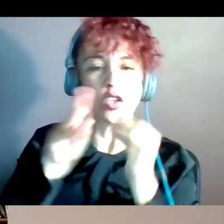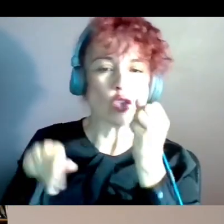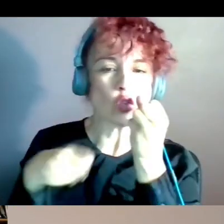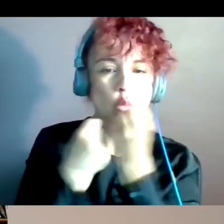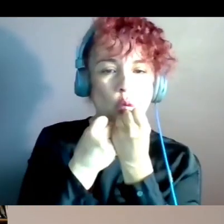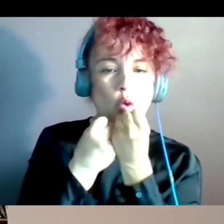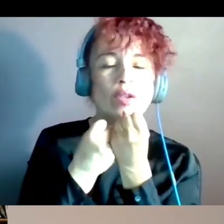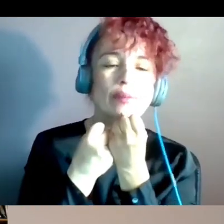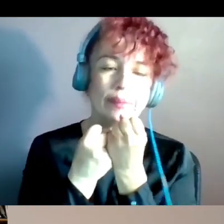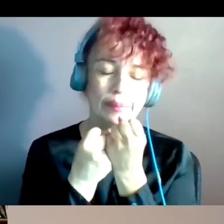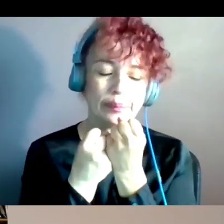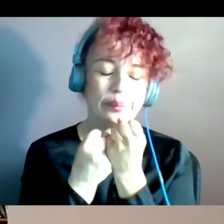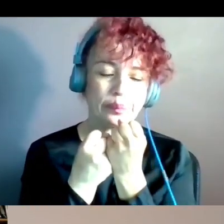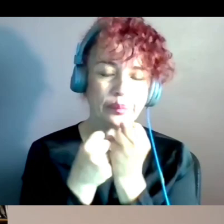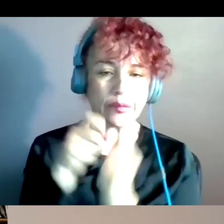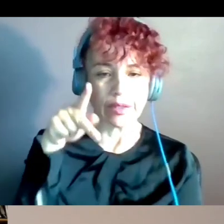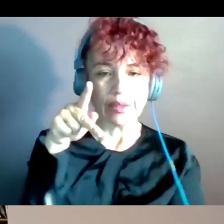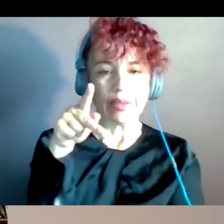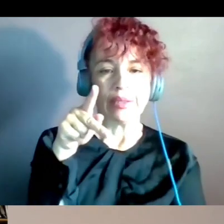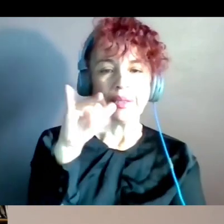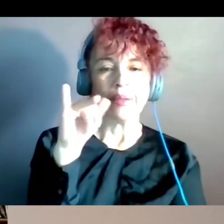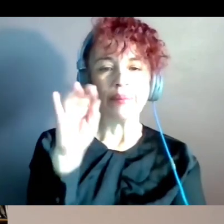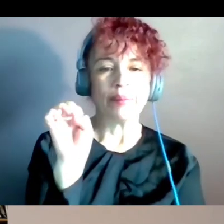bit. But pine is